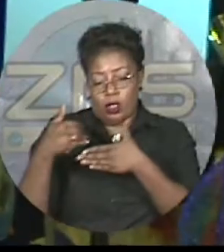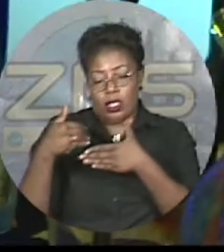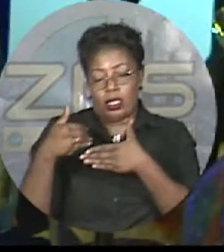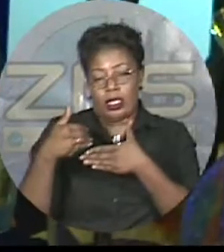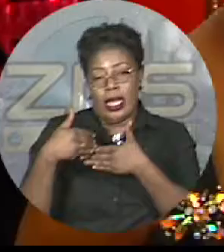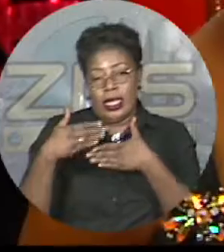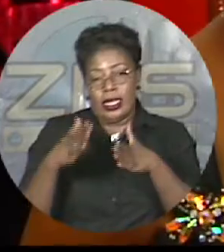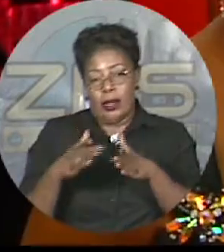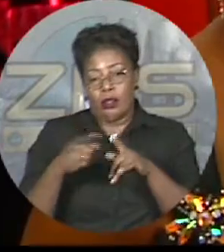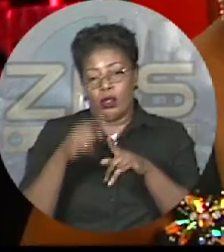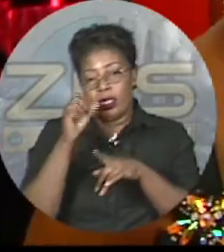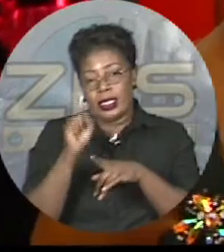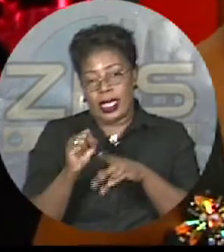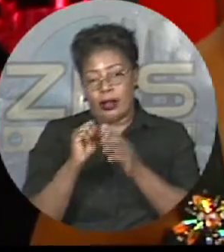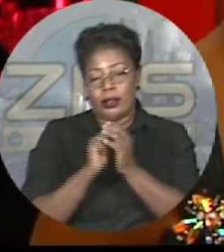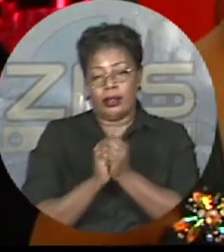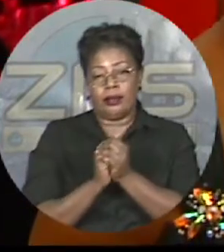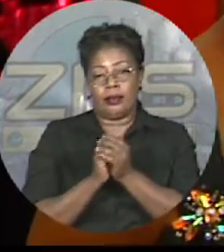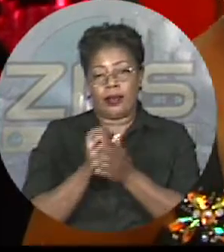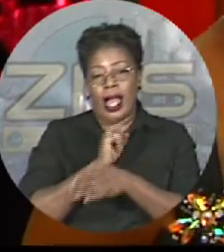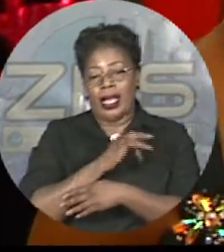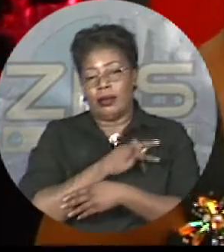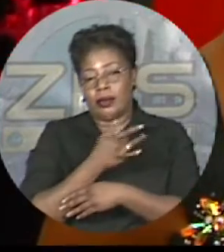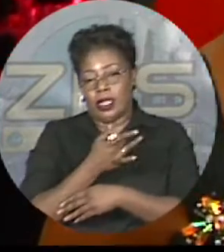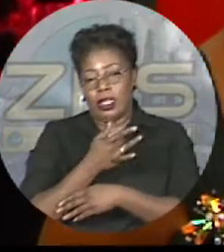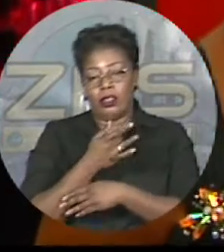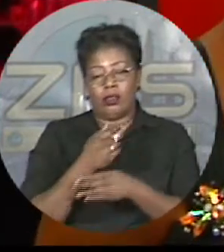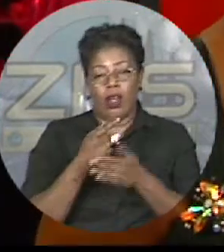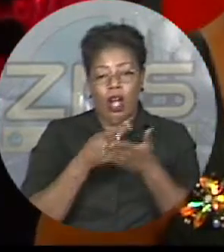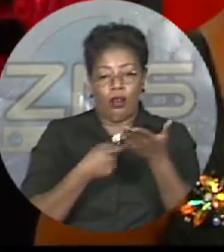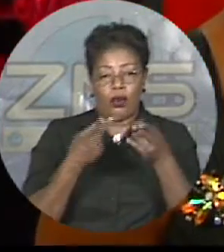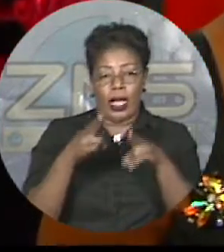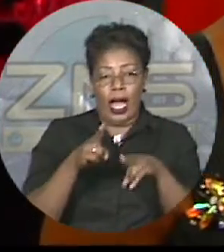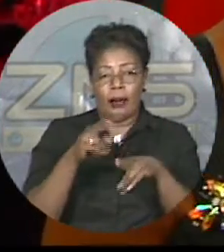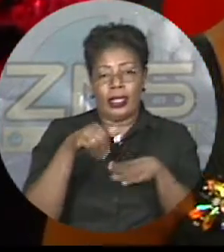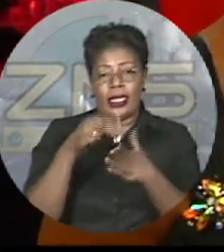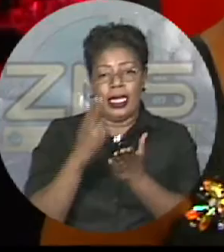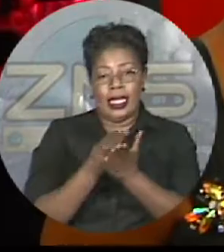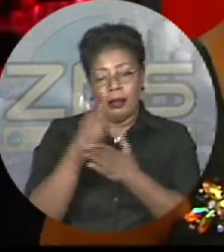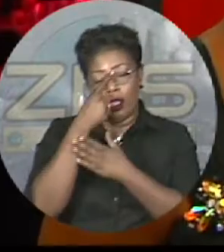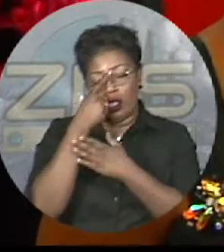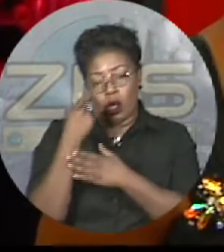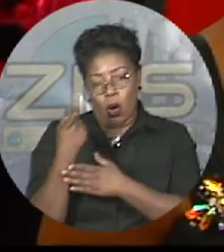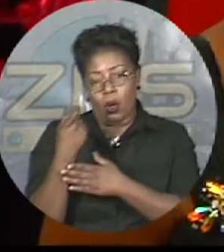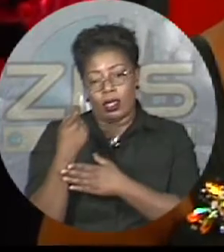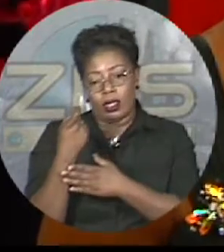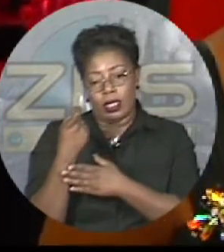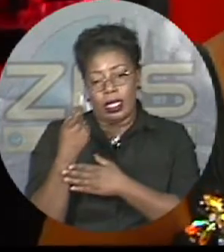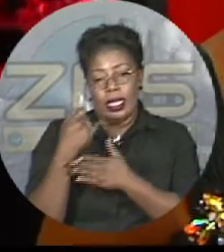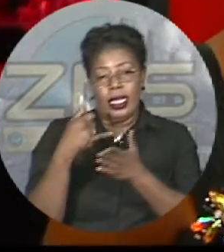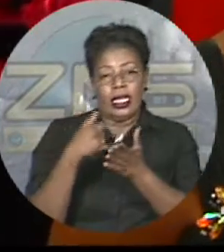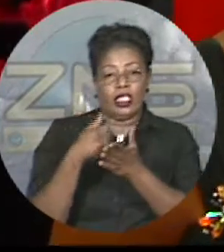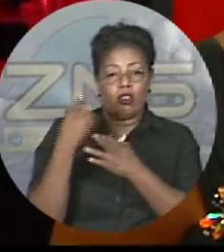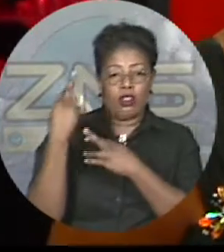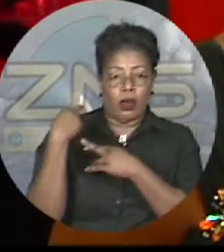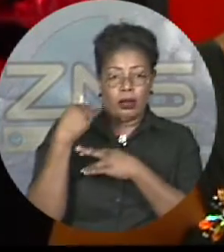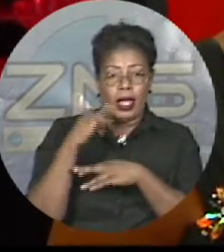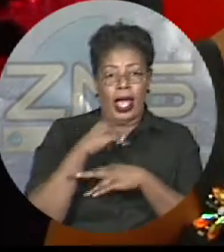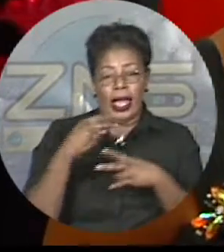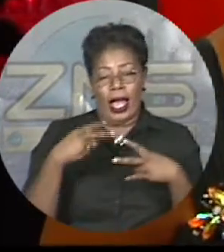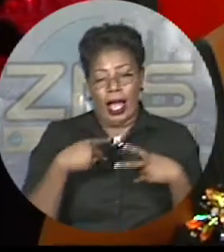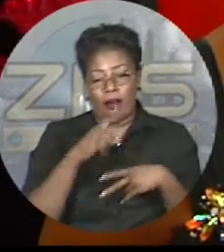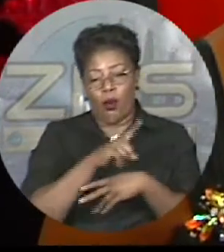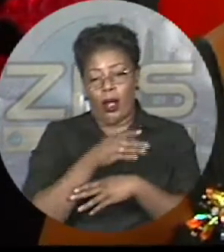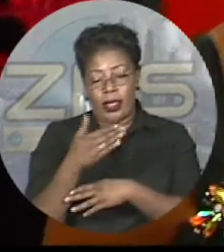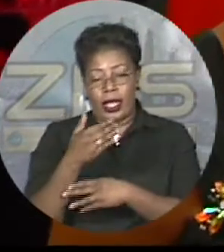to the south. I am touched by what happened in Haiti, because it's a responsibility that I have. And one of the things